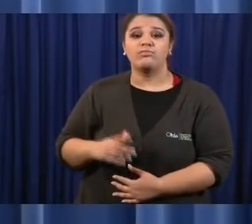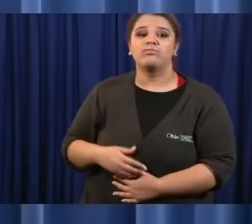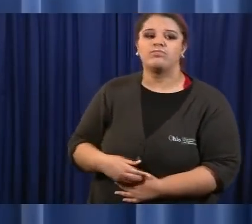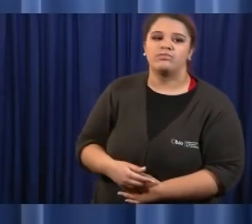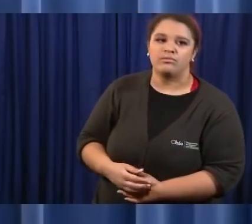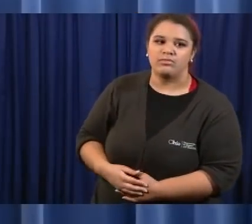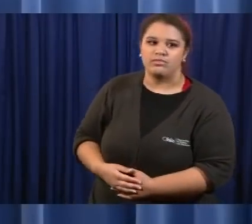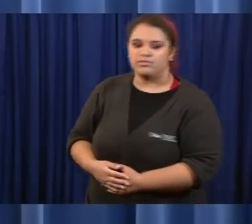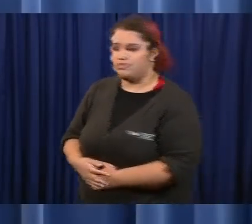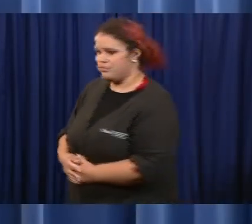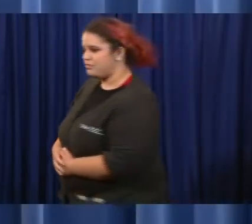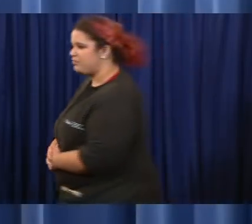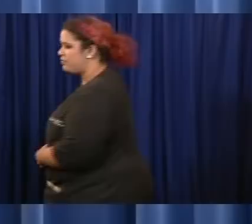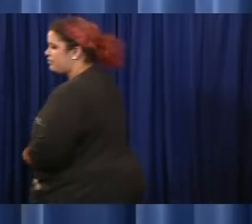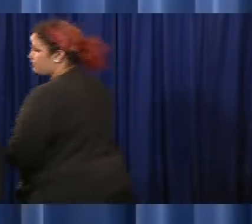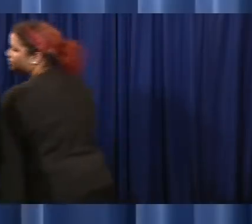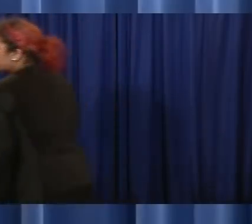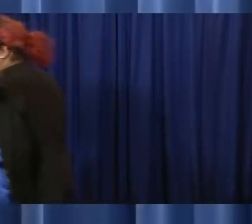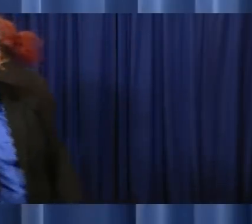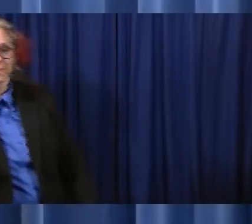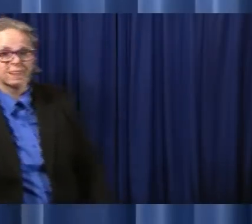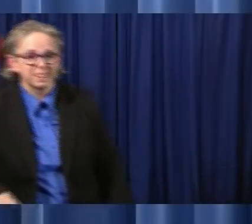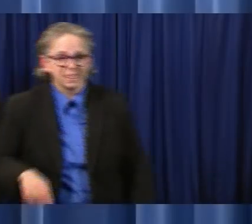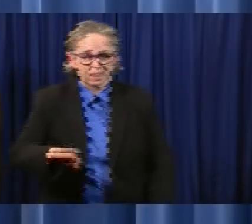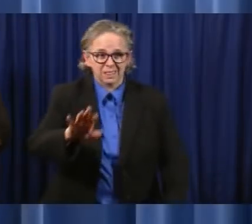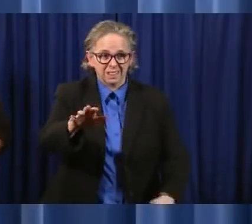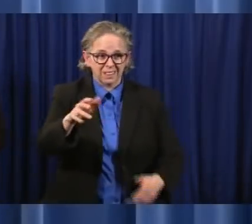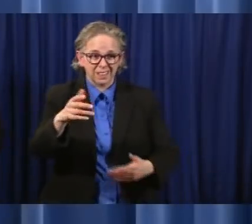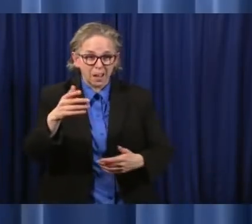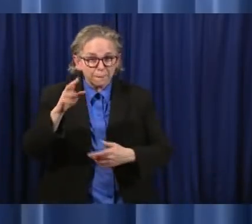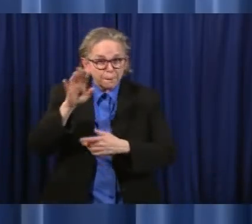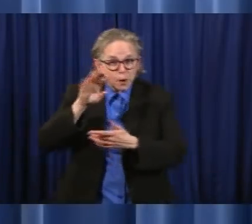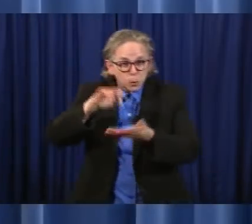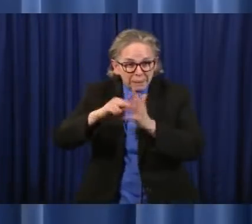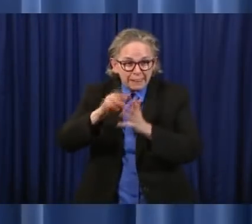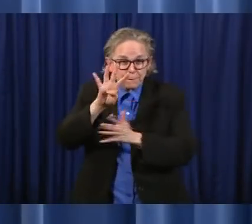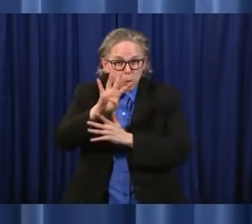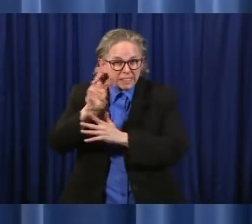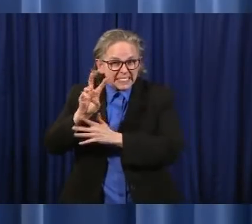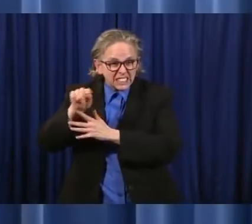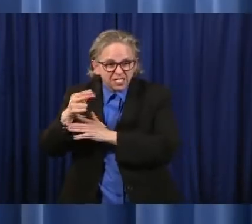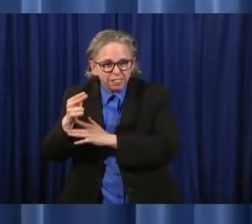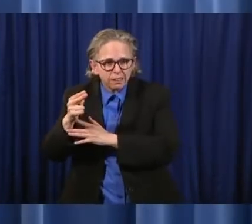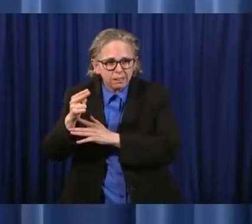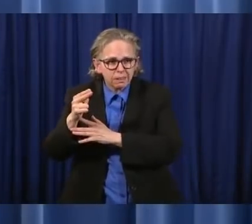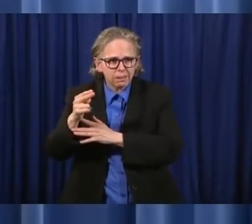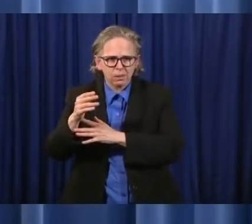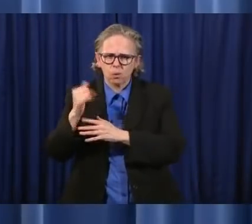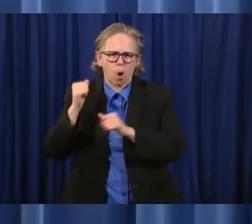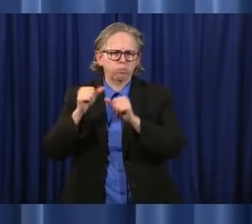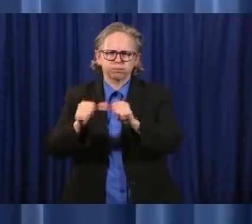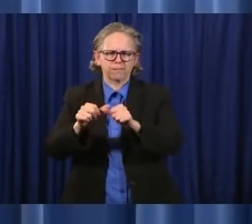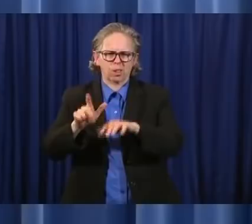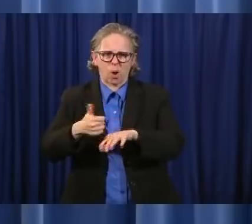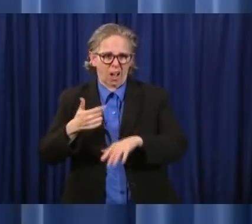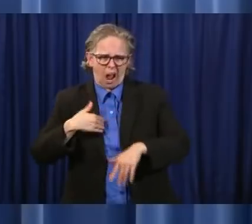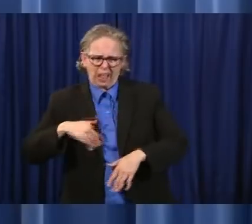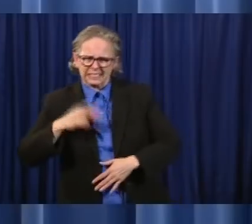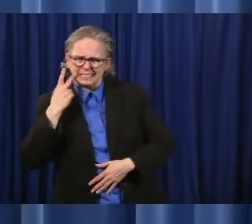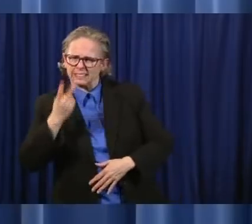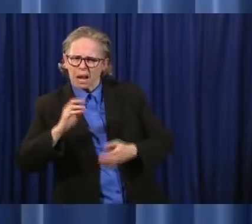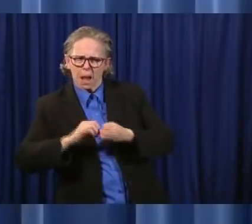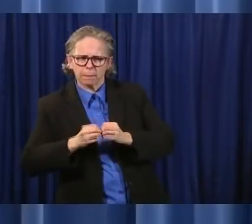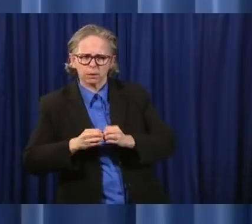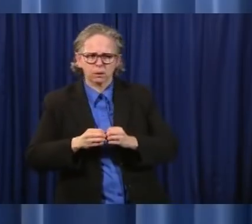talking about being 46, we're not going to be 46 very long. I hadn't seen that figure, but, we are